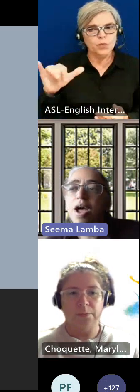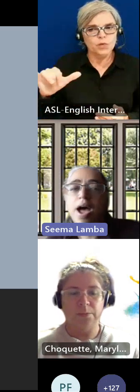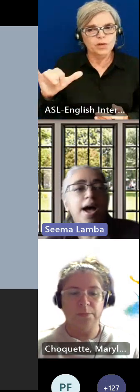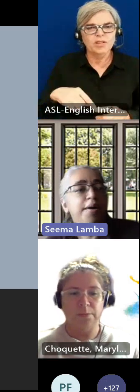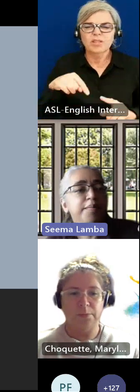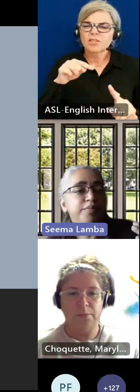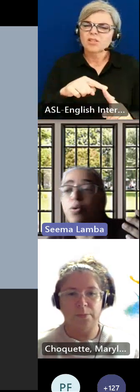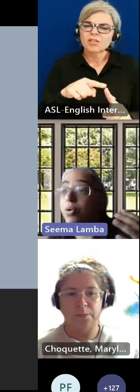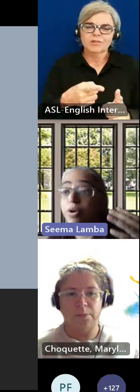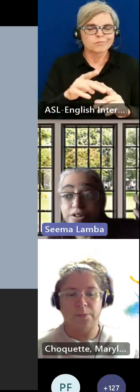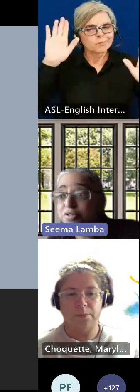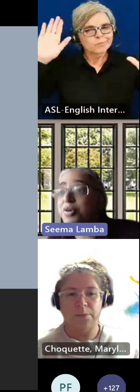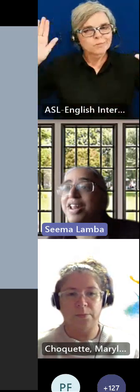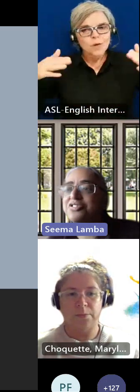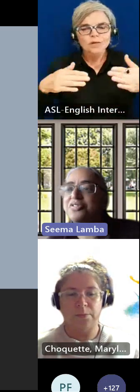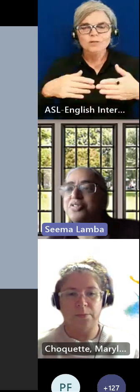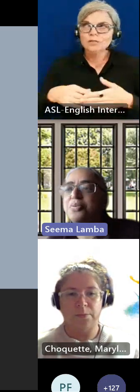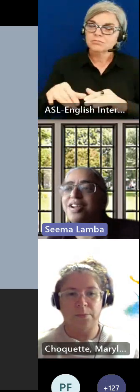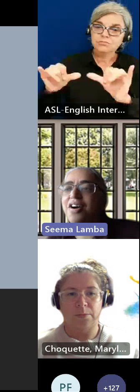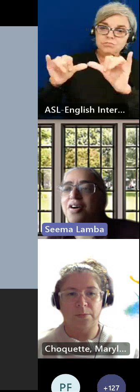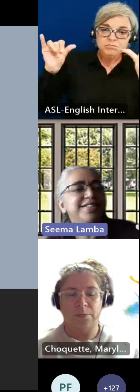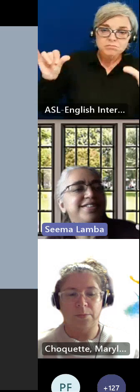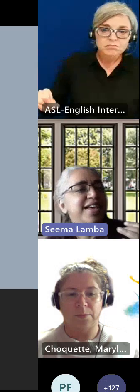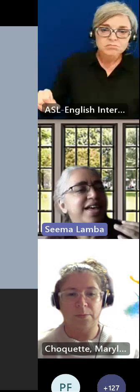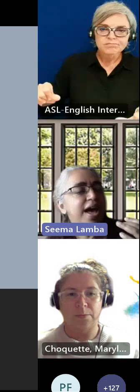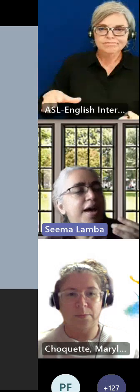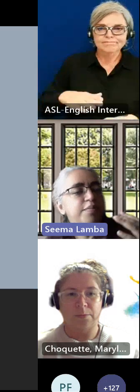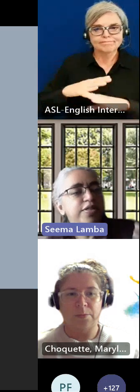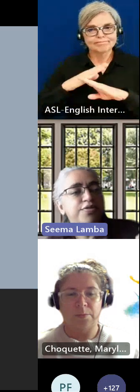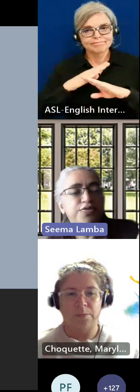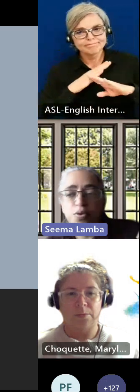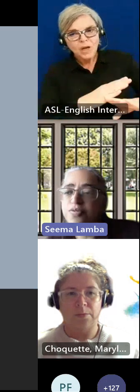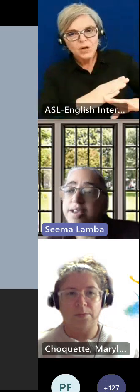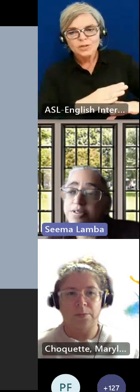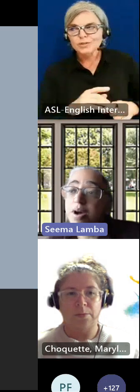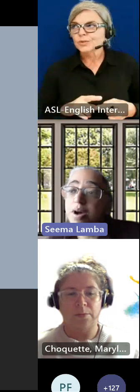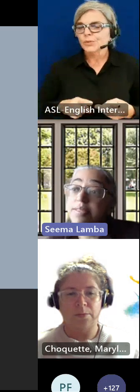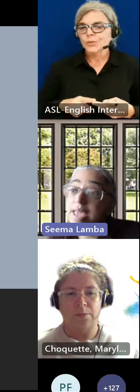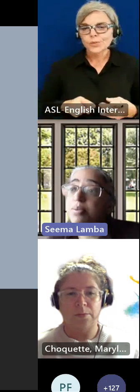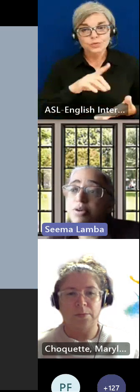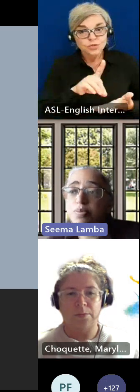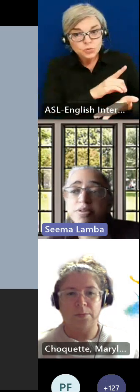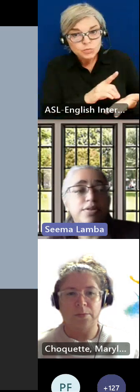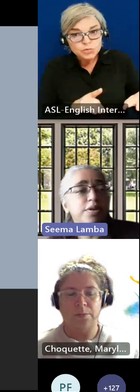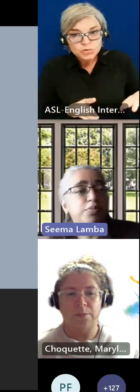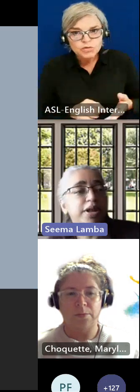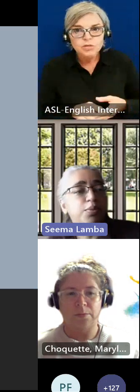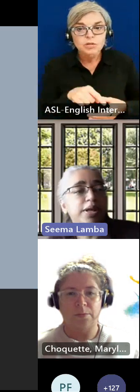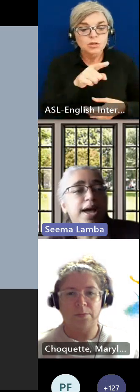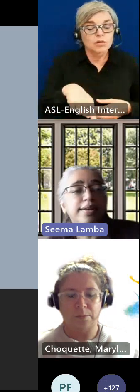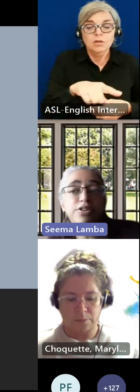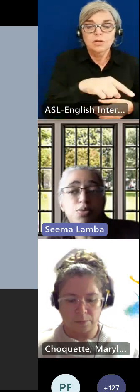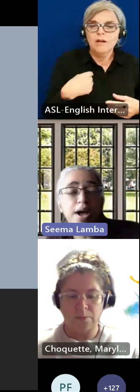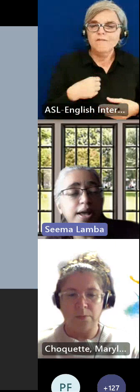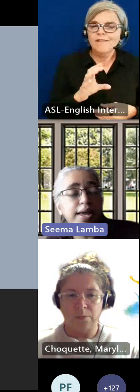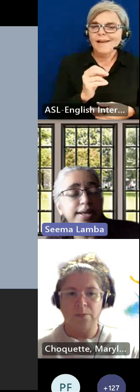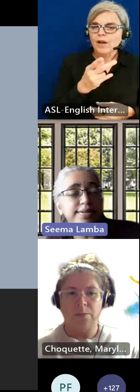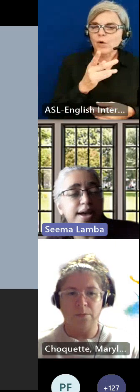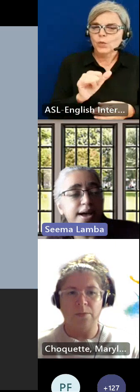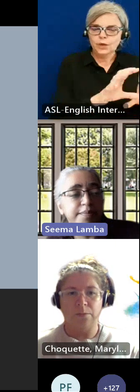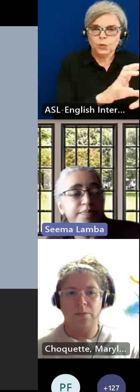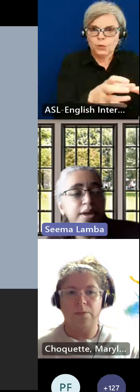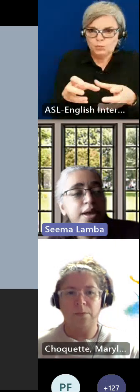barriers or discrimination, if you want to call it, faced by the equity groups under the Employment Equity Act. I do want